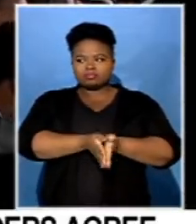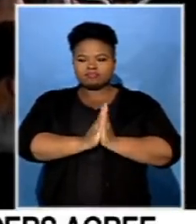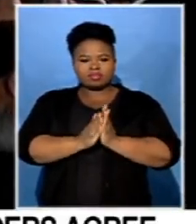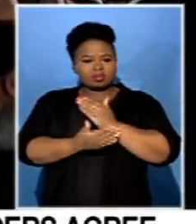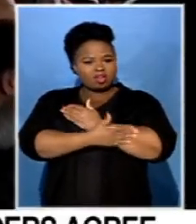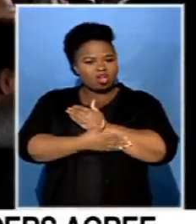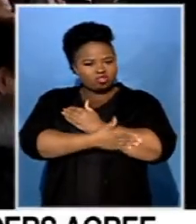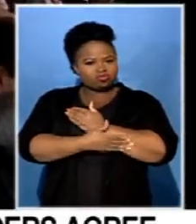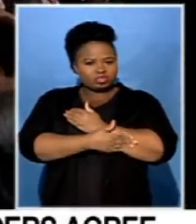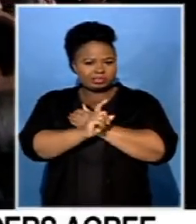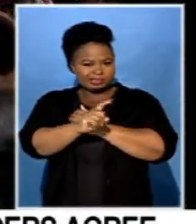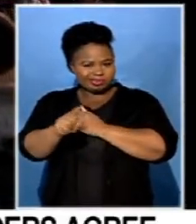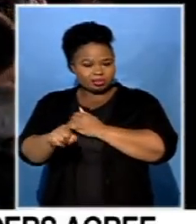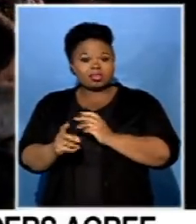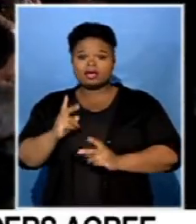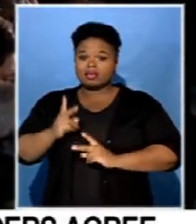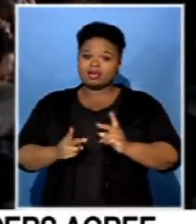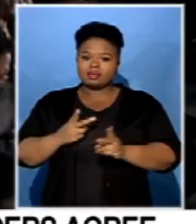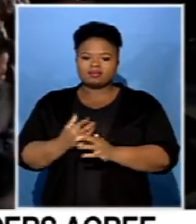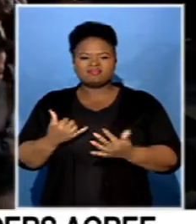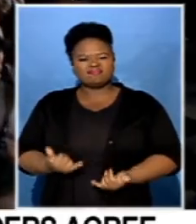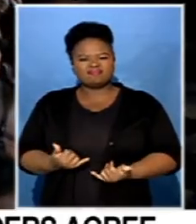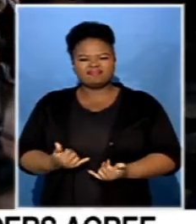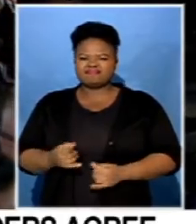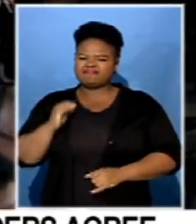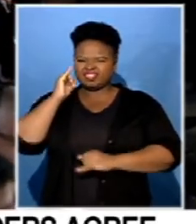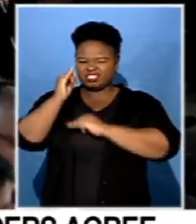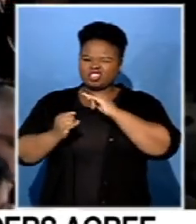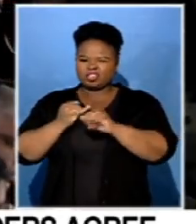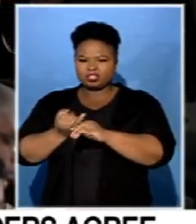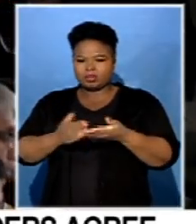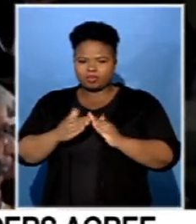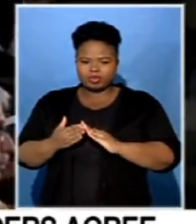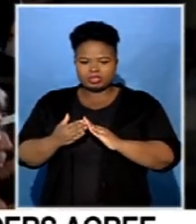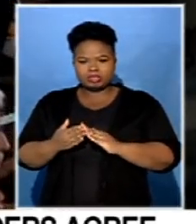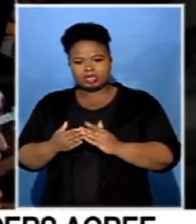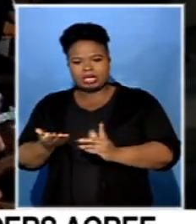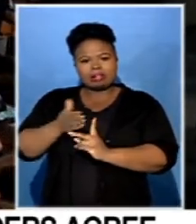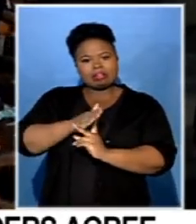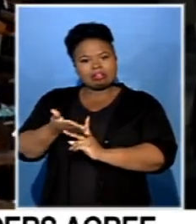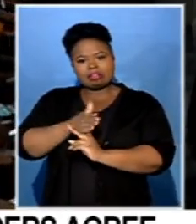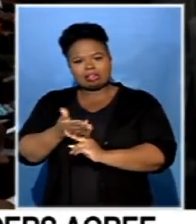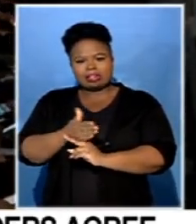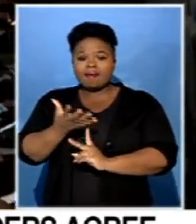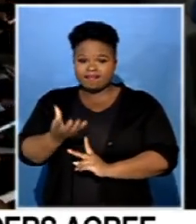international community has again reached a new crossroads.